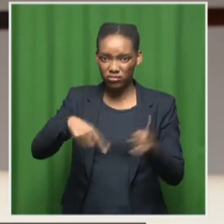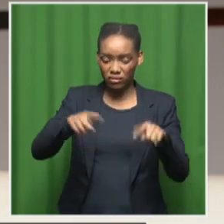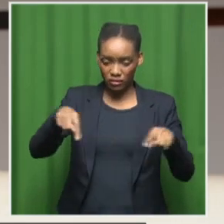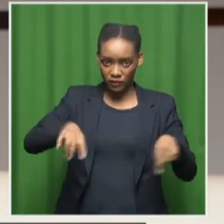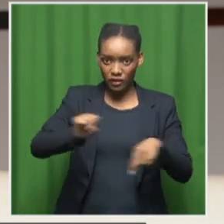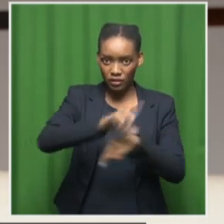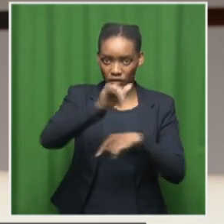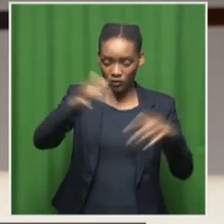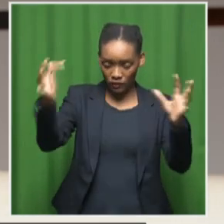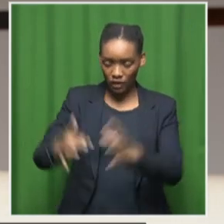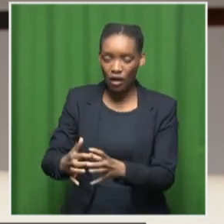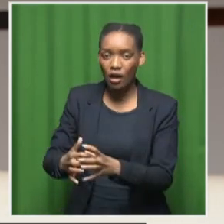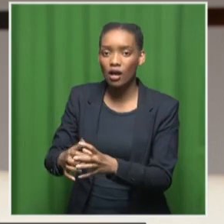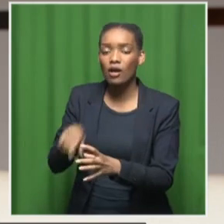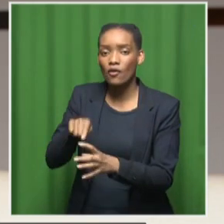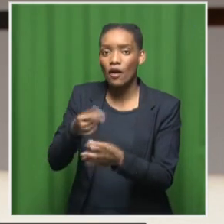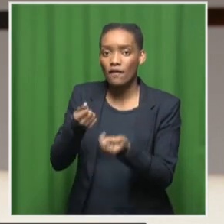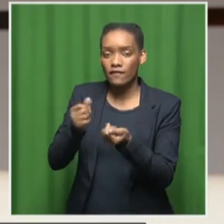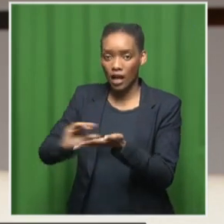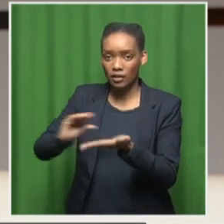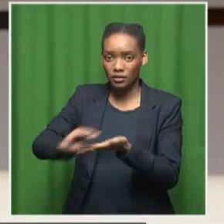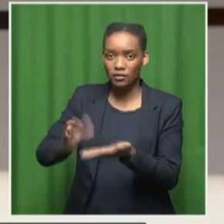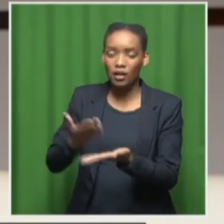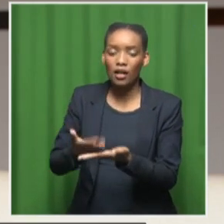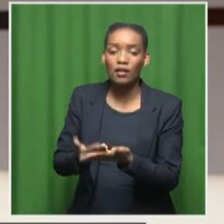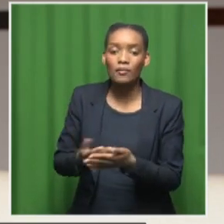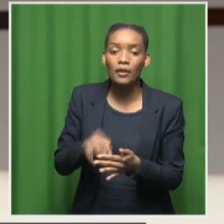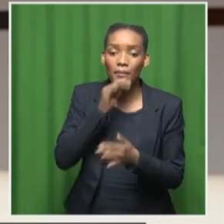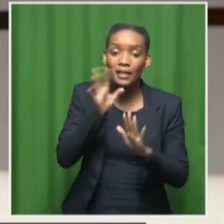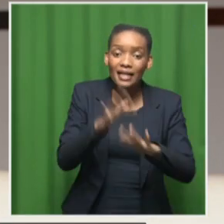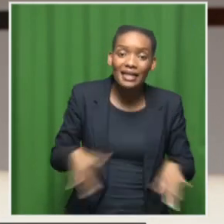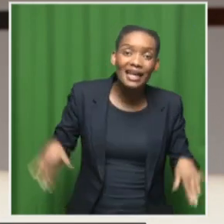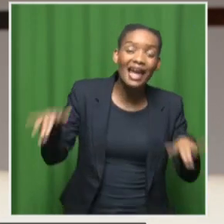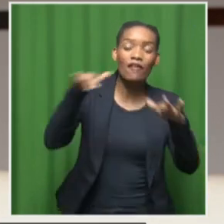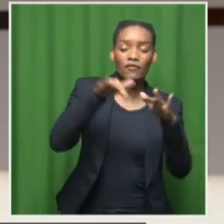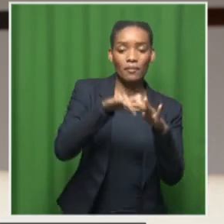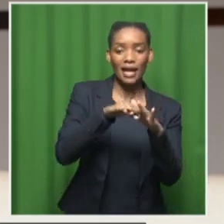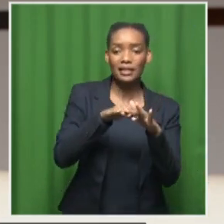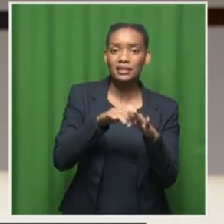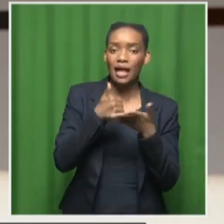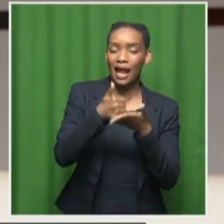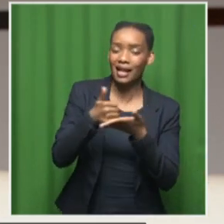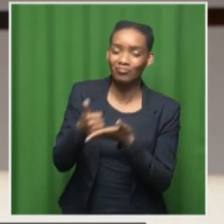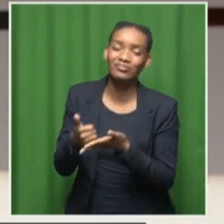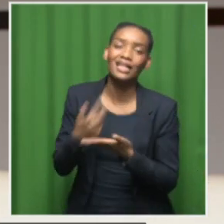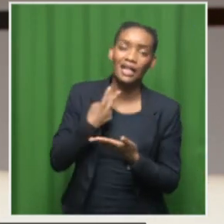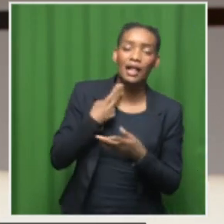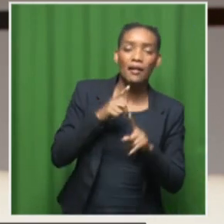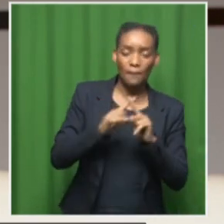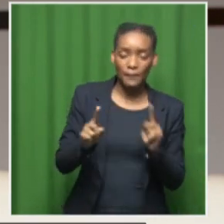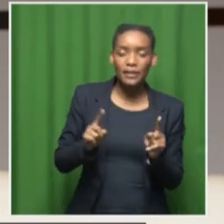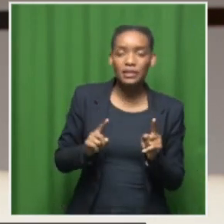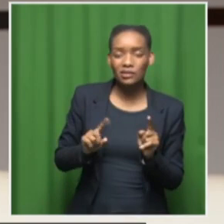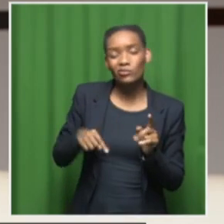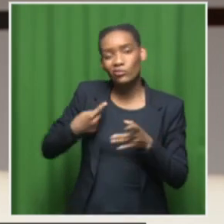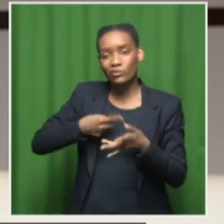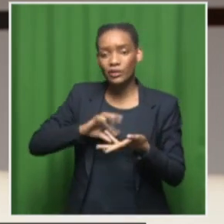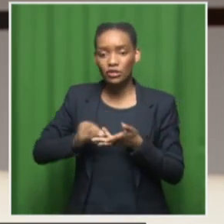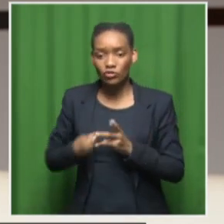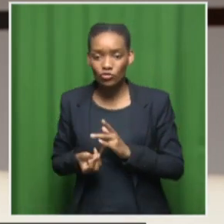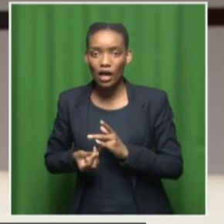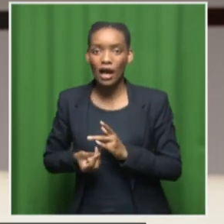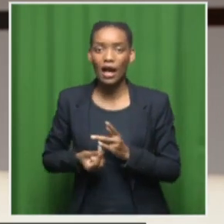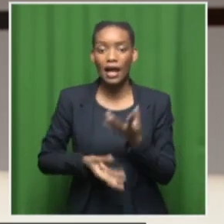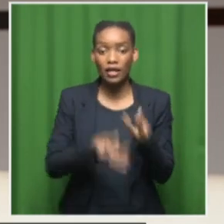to, when we're not able to reach everyone, but it does allow us to bring artists and